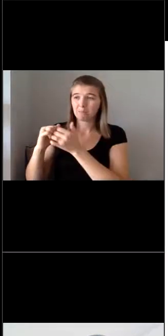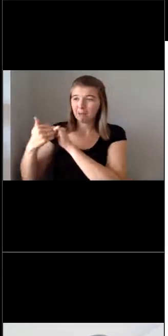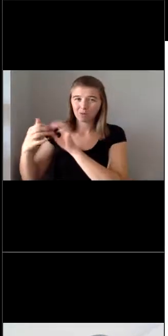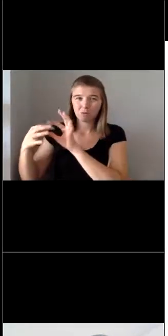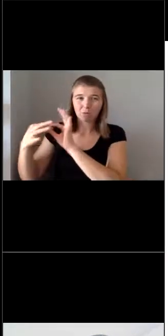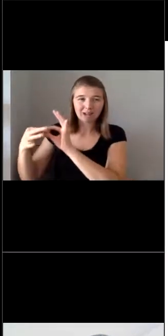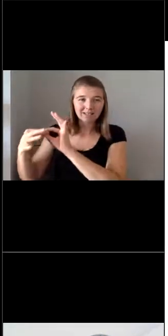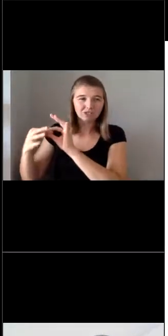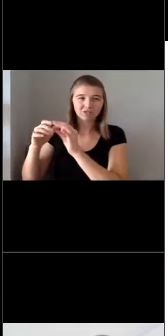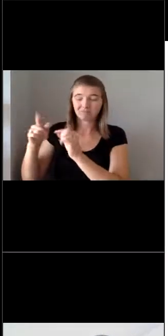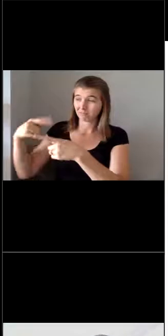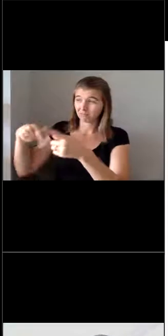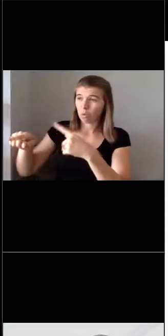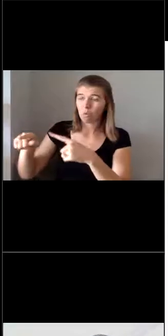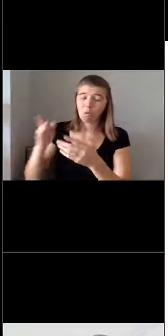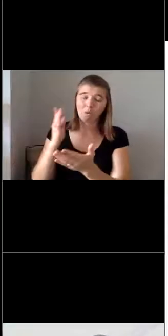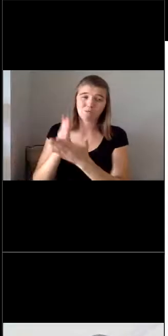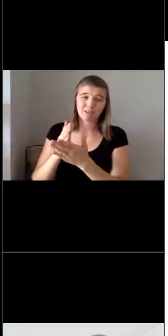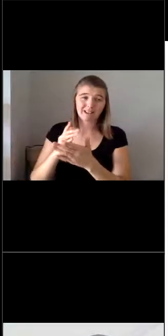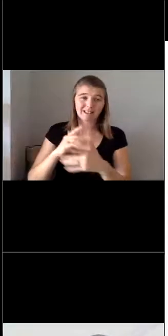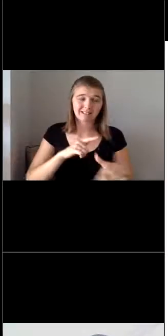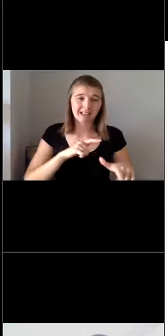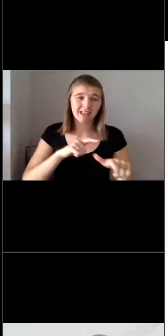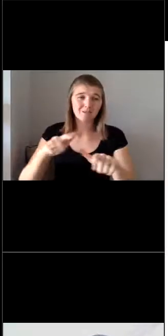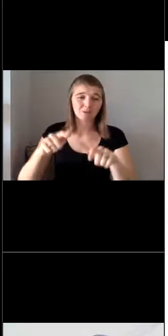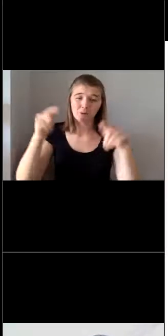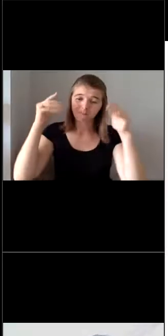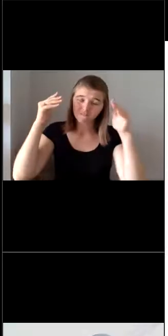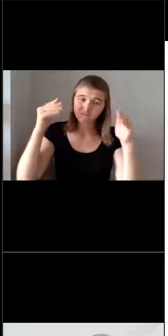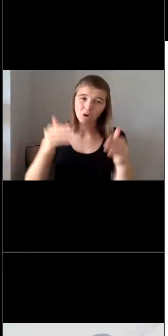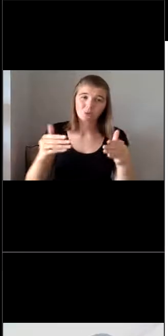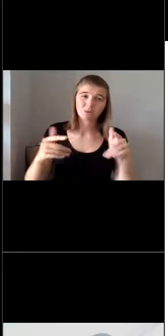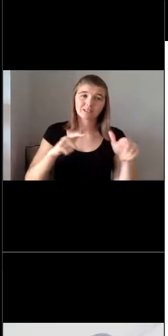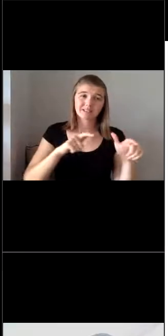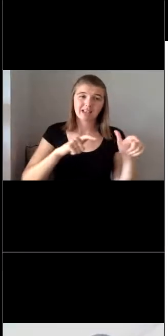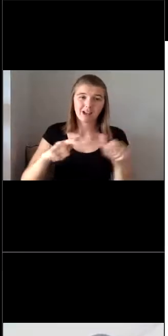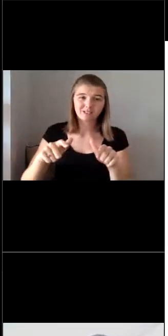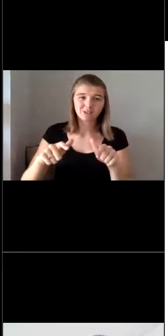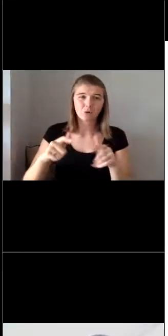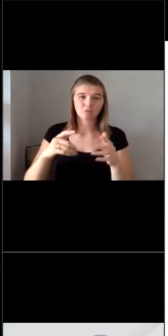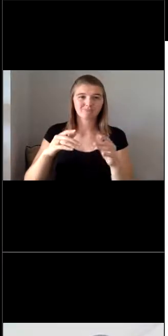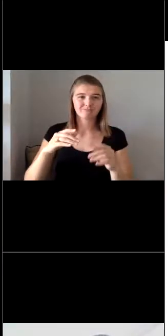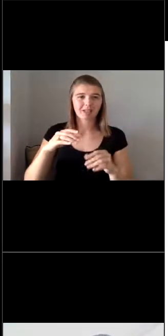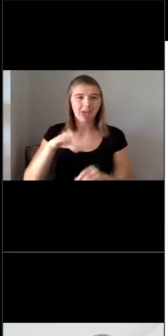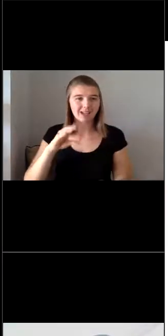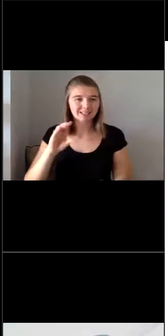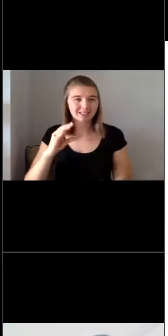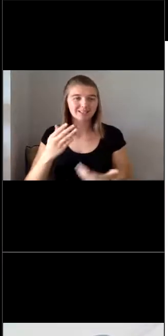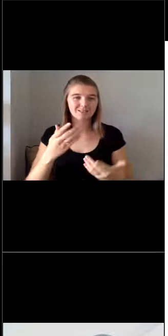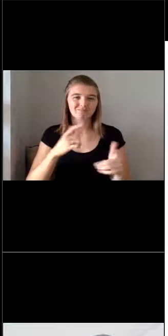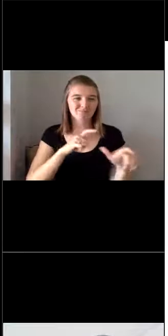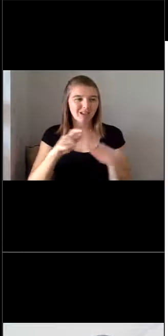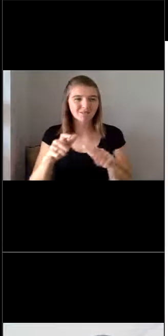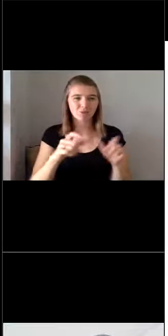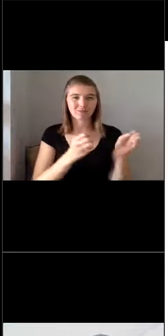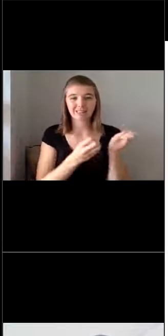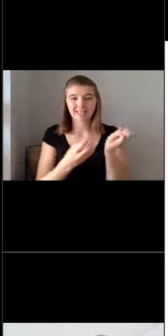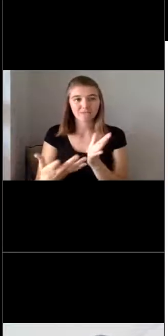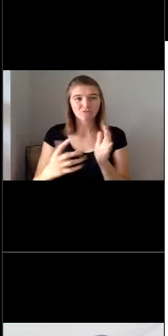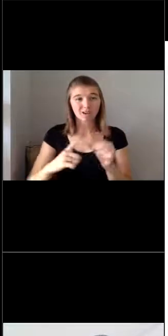maintaining the focus, for ensuring that we continue to manage our license to operate, for not dropping the ball on